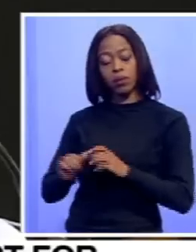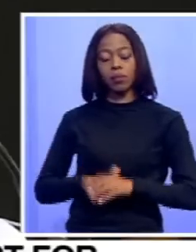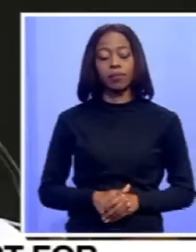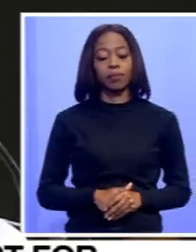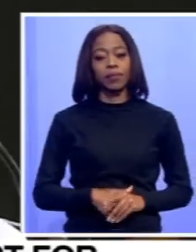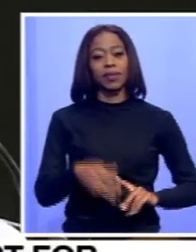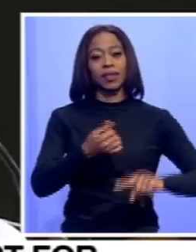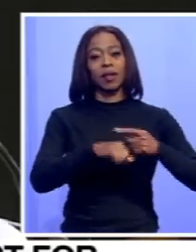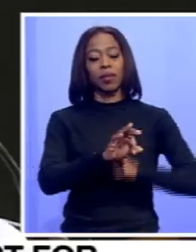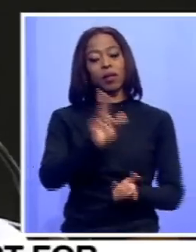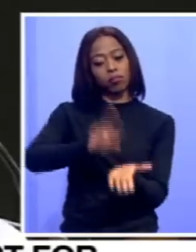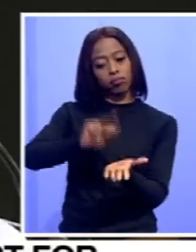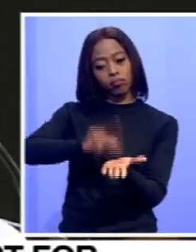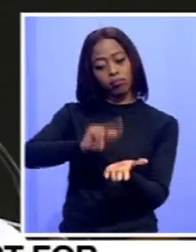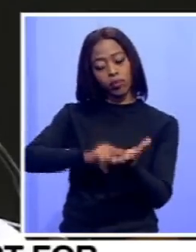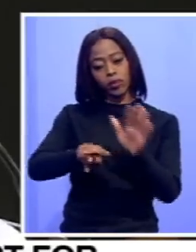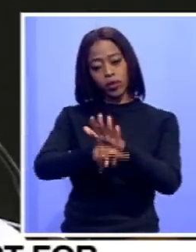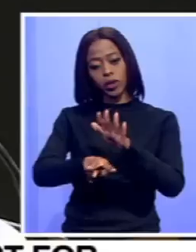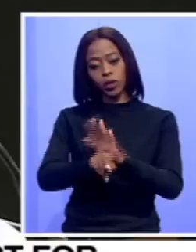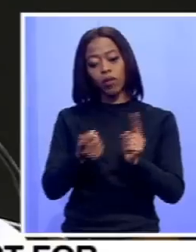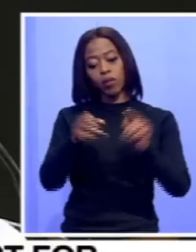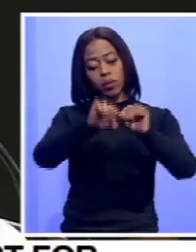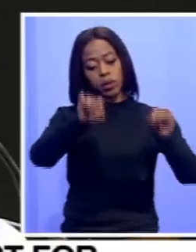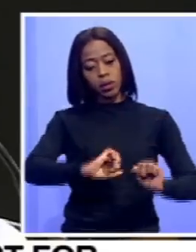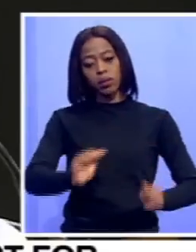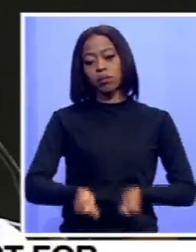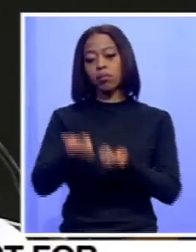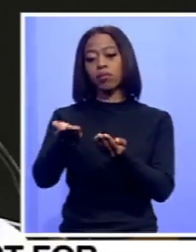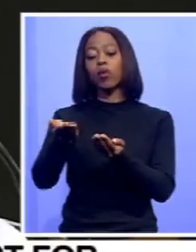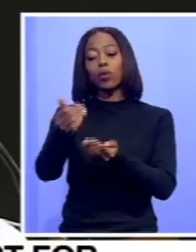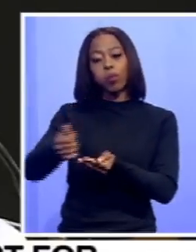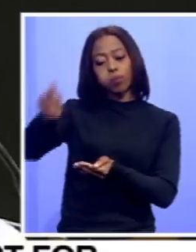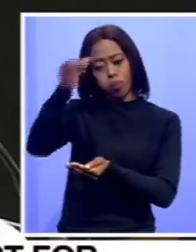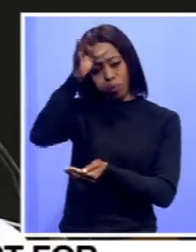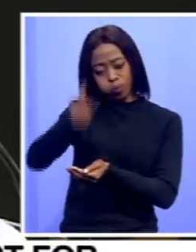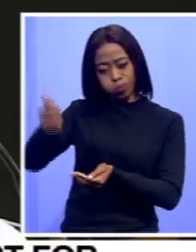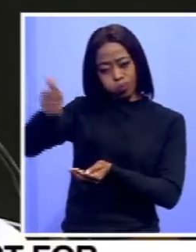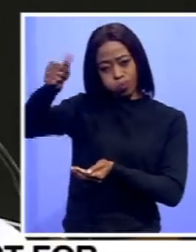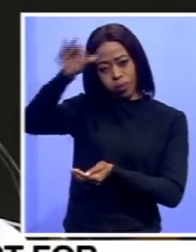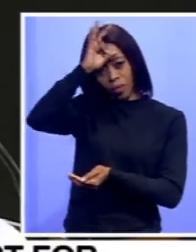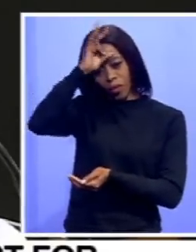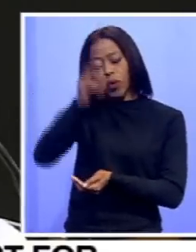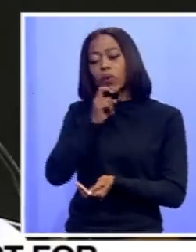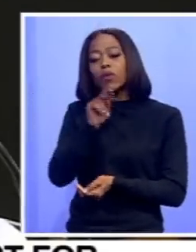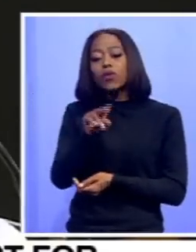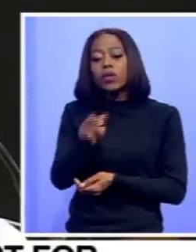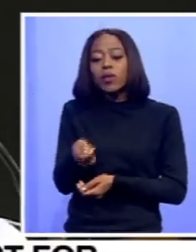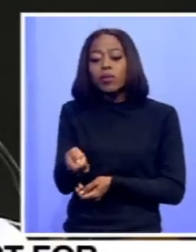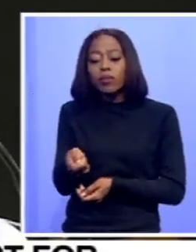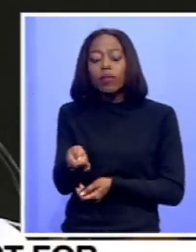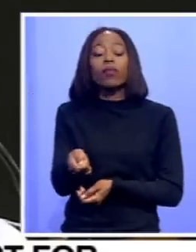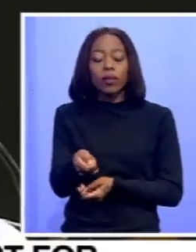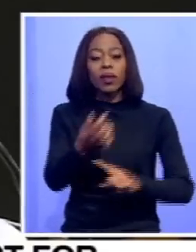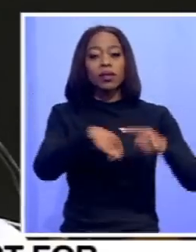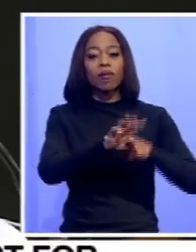3. He had downloaded the video extract from the system and provided it to Colonel Bronkhorst on a USB stick. Sub 4. He had also